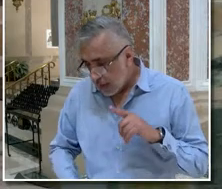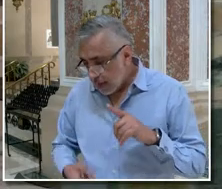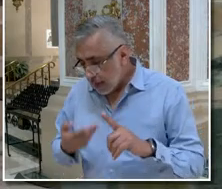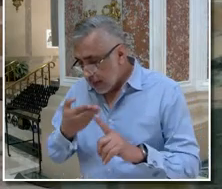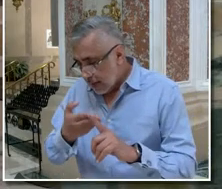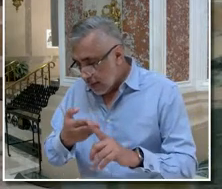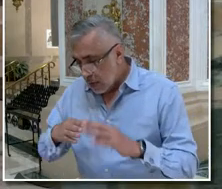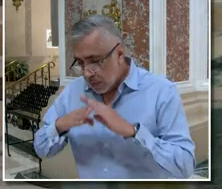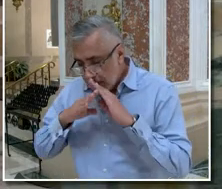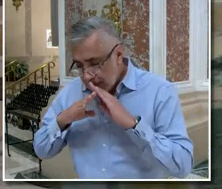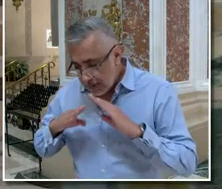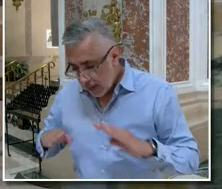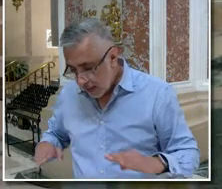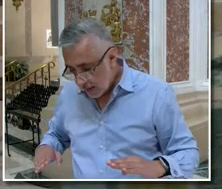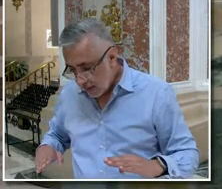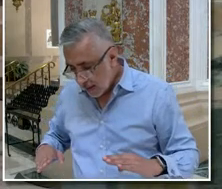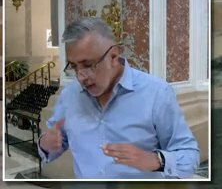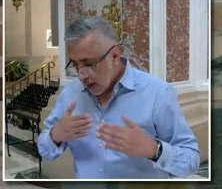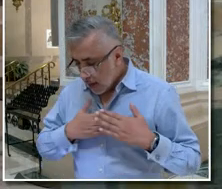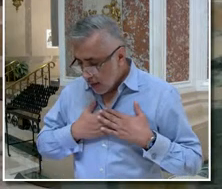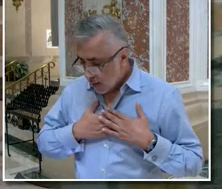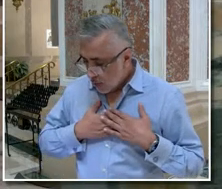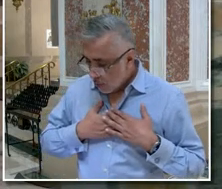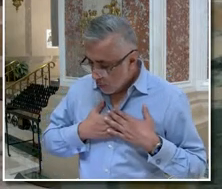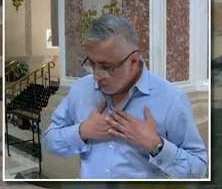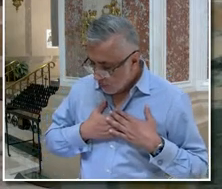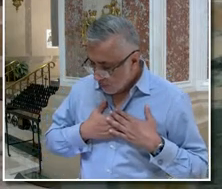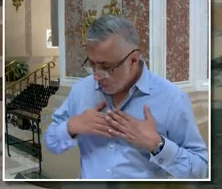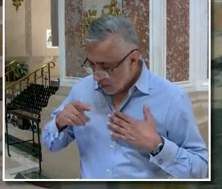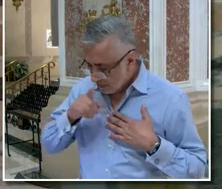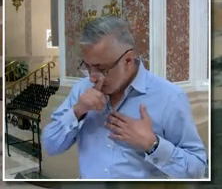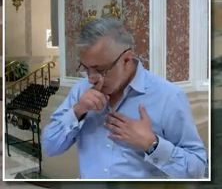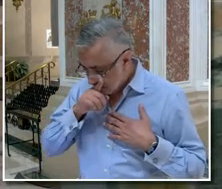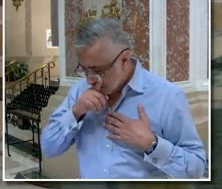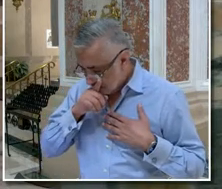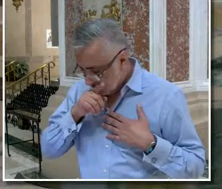silent and opened not his mouth.